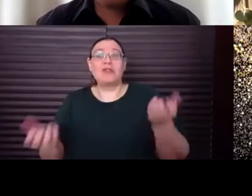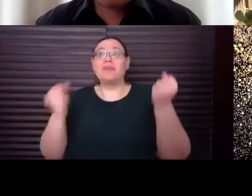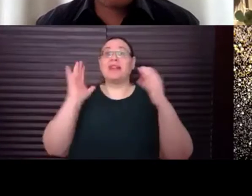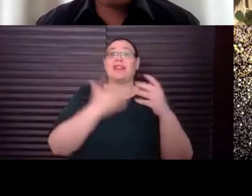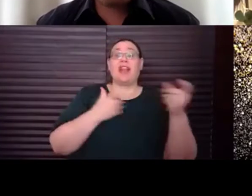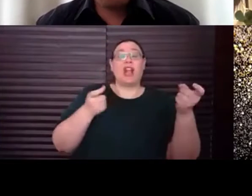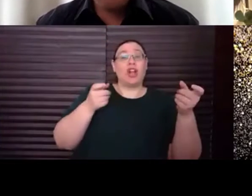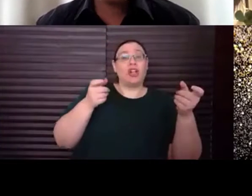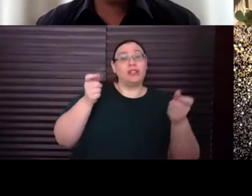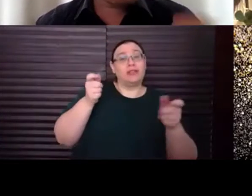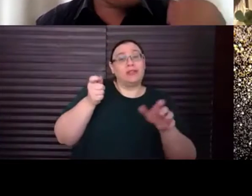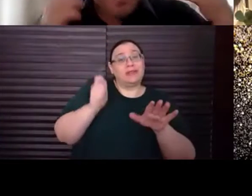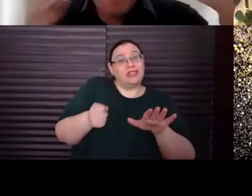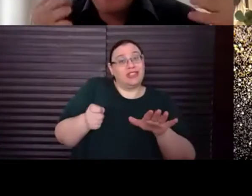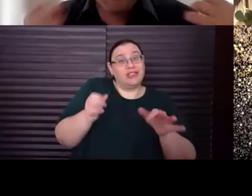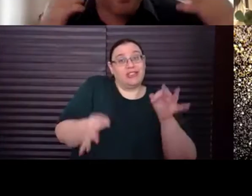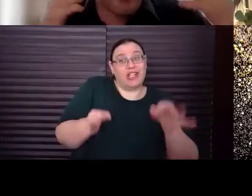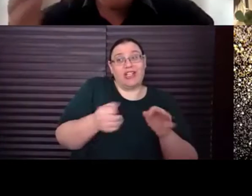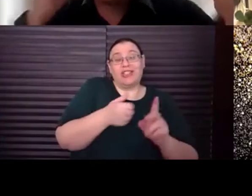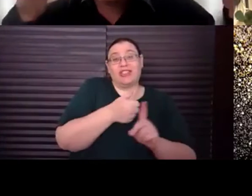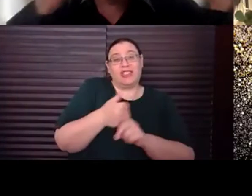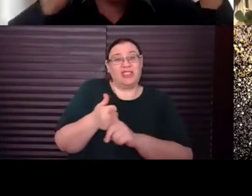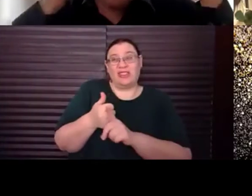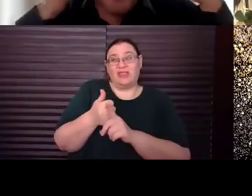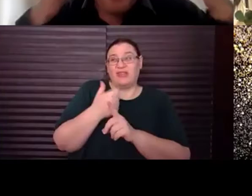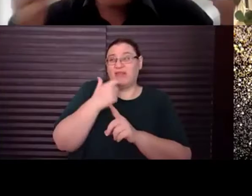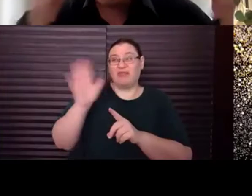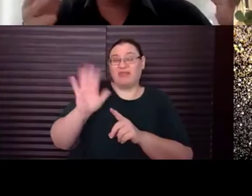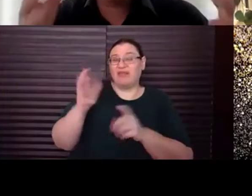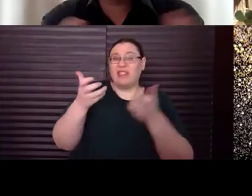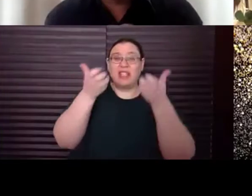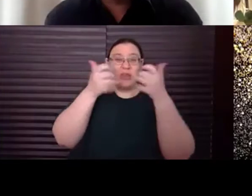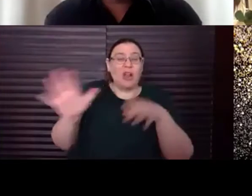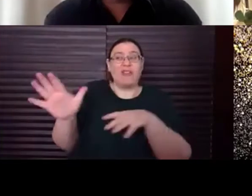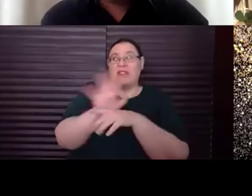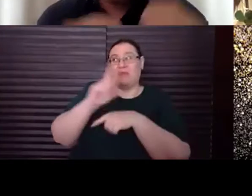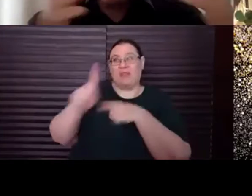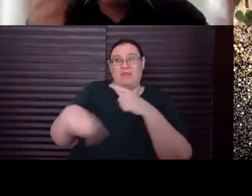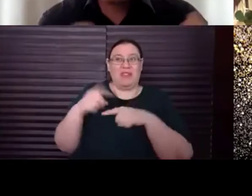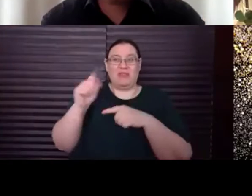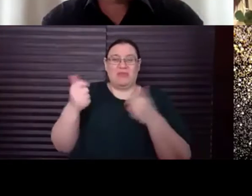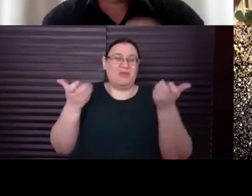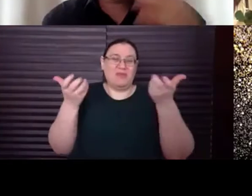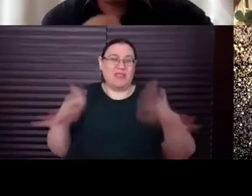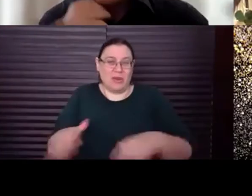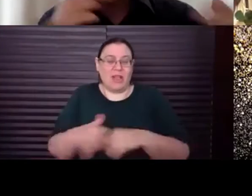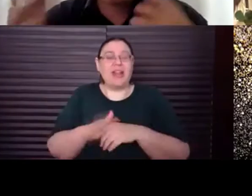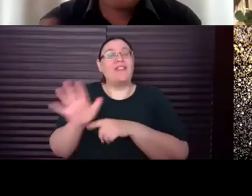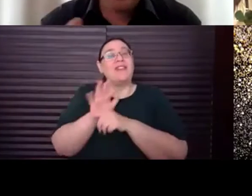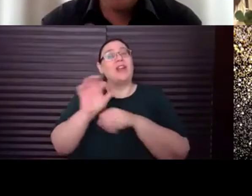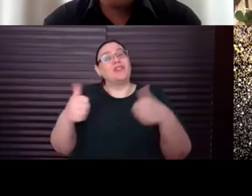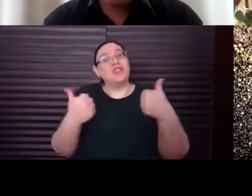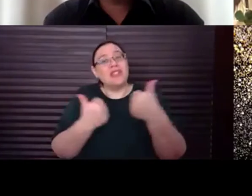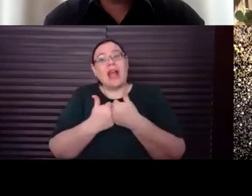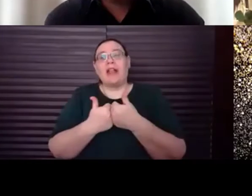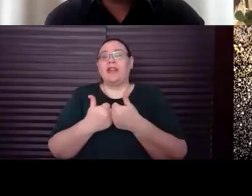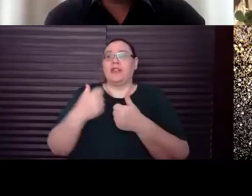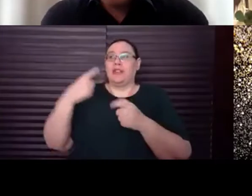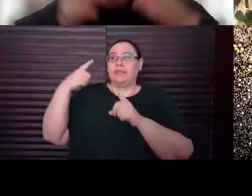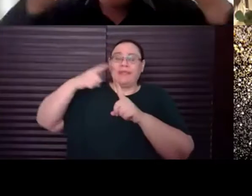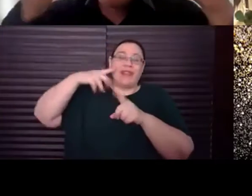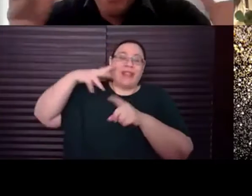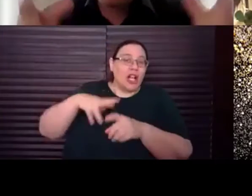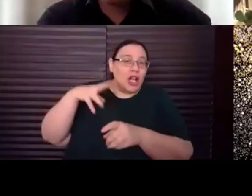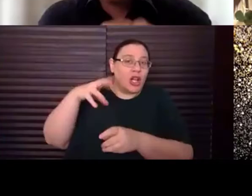judges actually say, we don't want your films to be about disability. The film challenge is all about inclusion. You have to